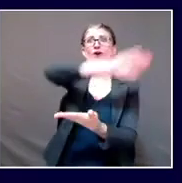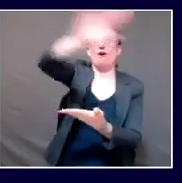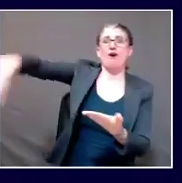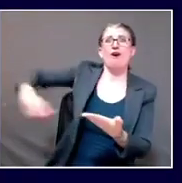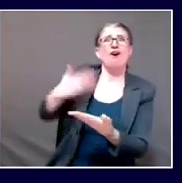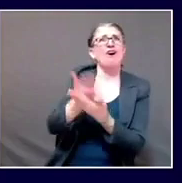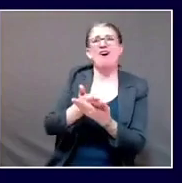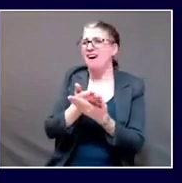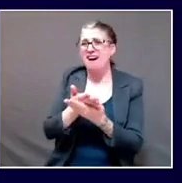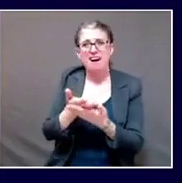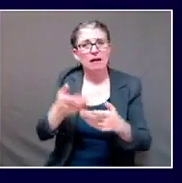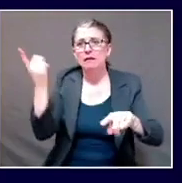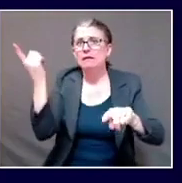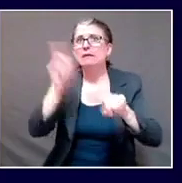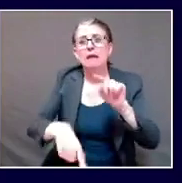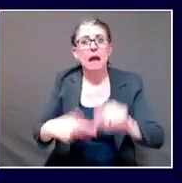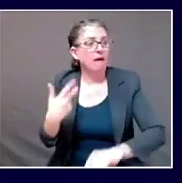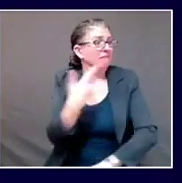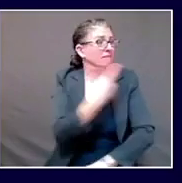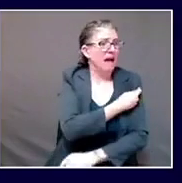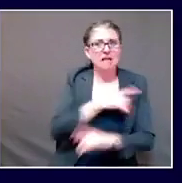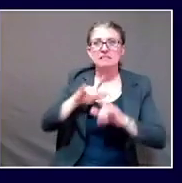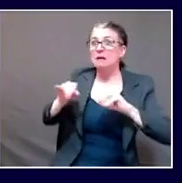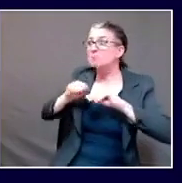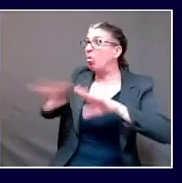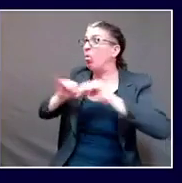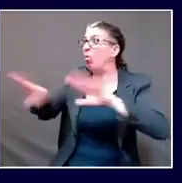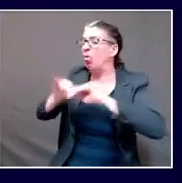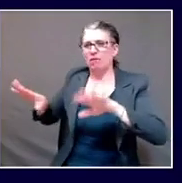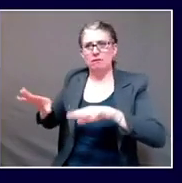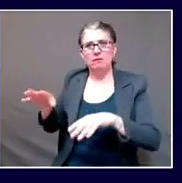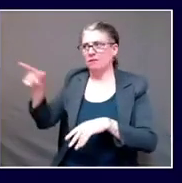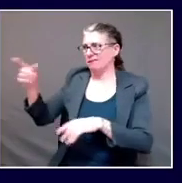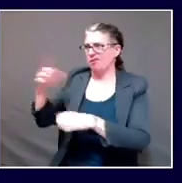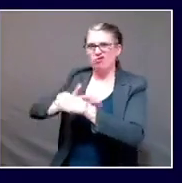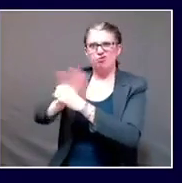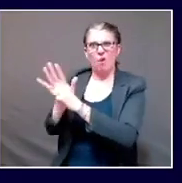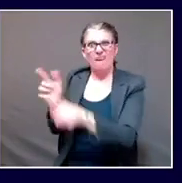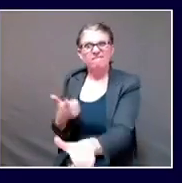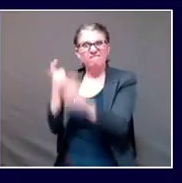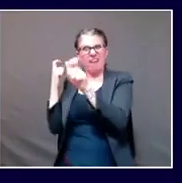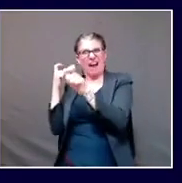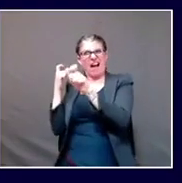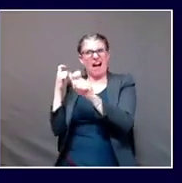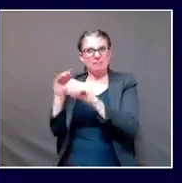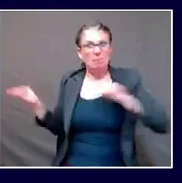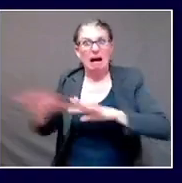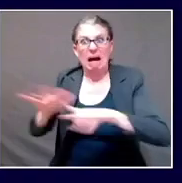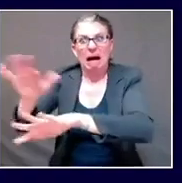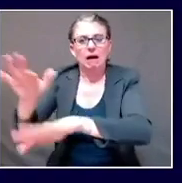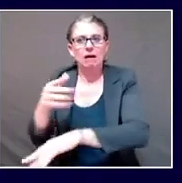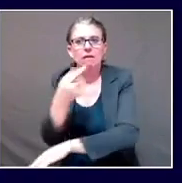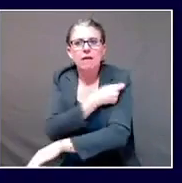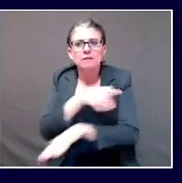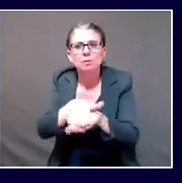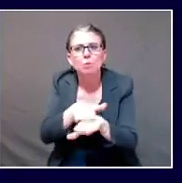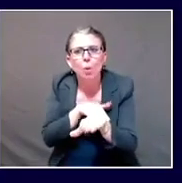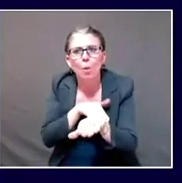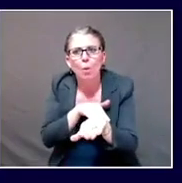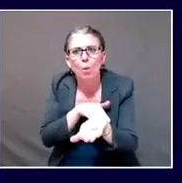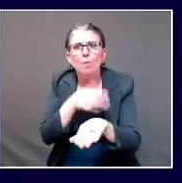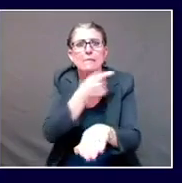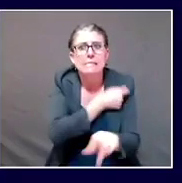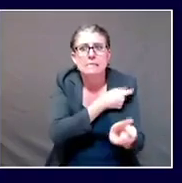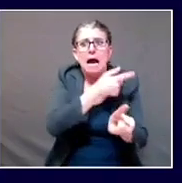Right. Thank you very much. And I'm going to finally turn to Brian Sullivan for the final question of the